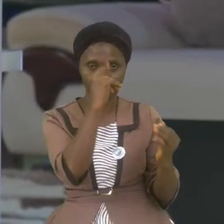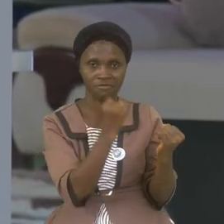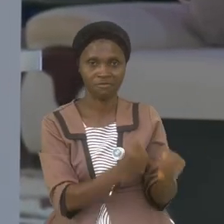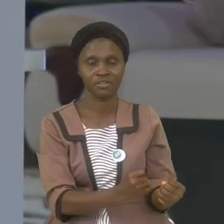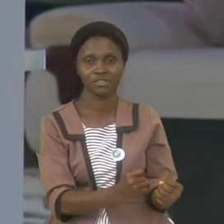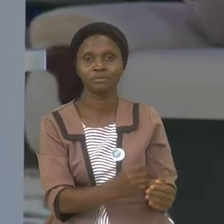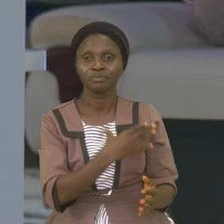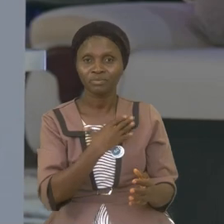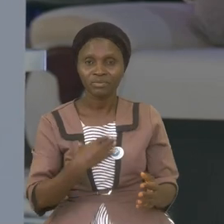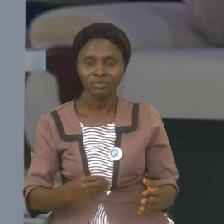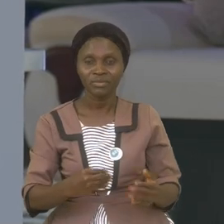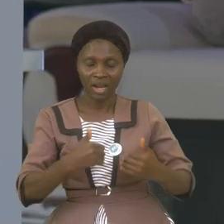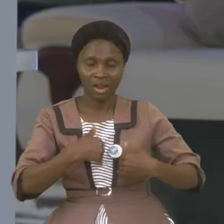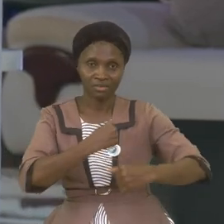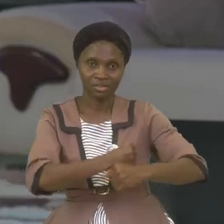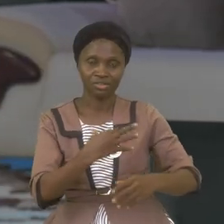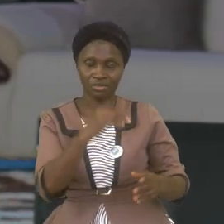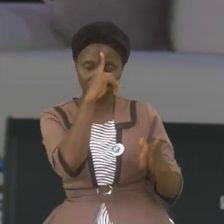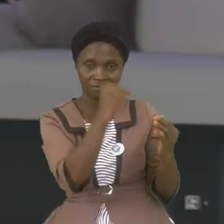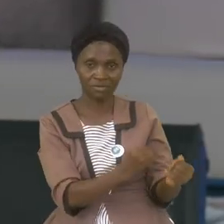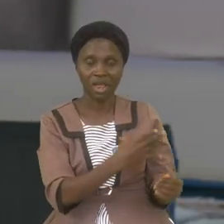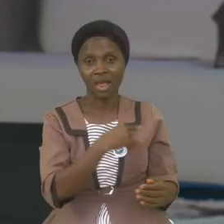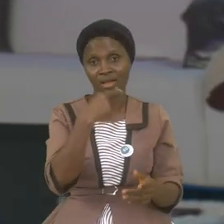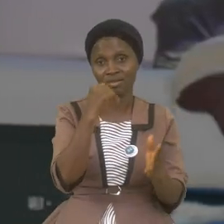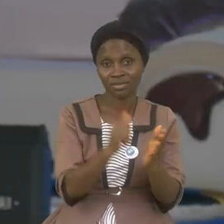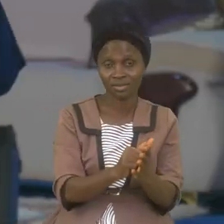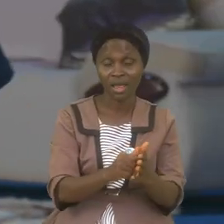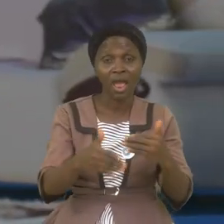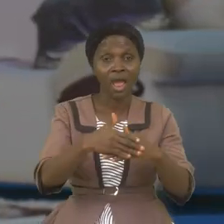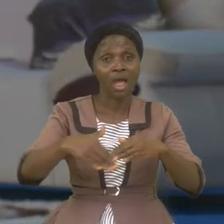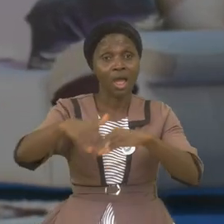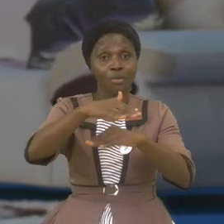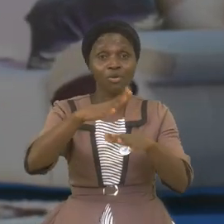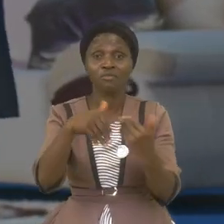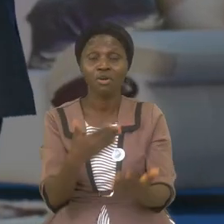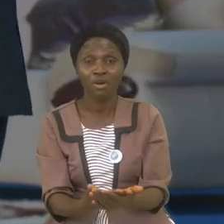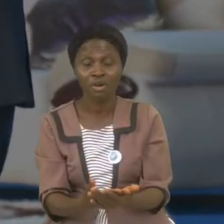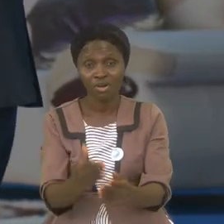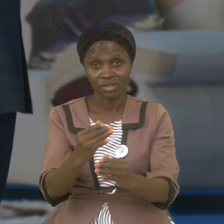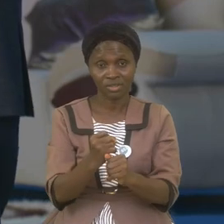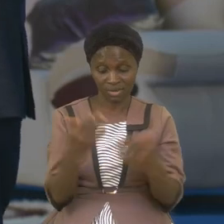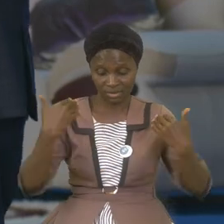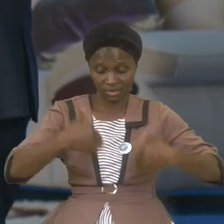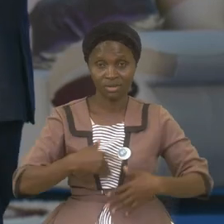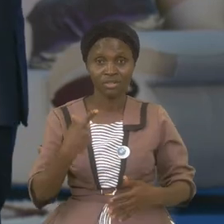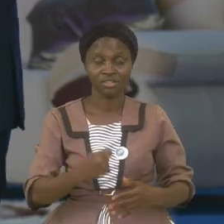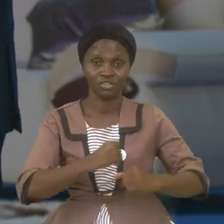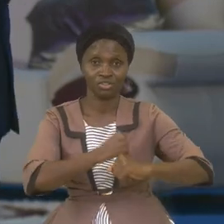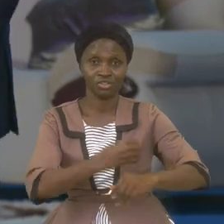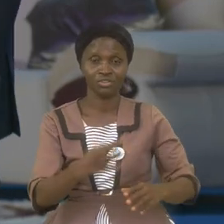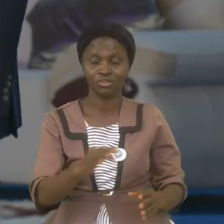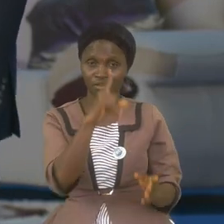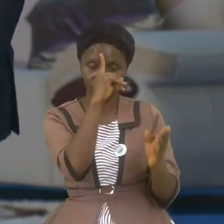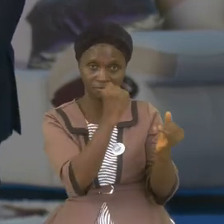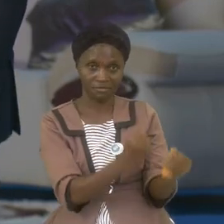he has the shield of faith. And he says, above all, taking the shield of faith, wherewith he shall